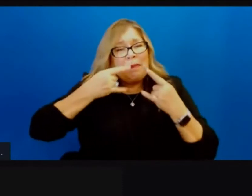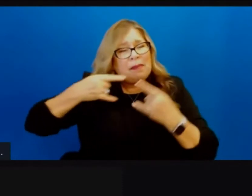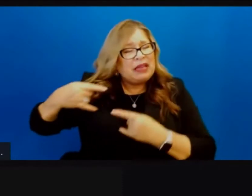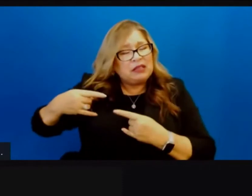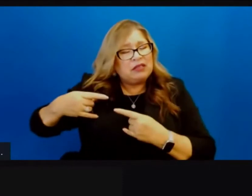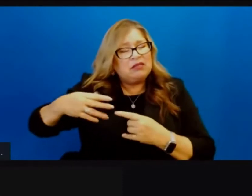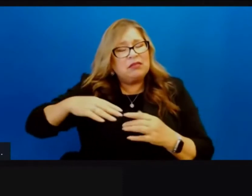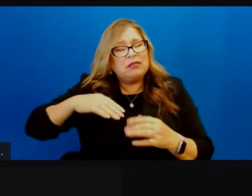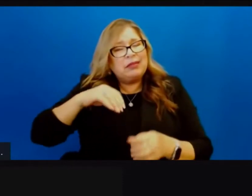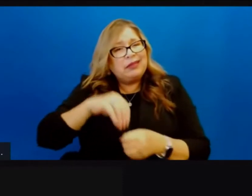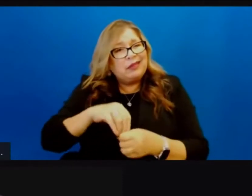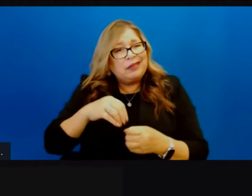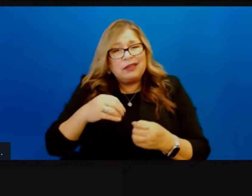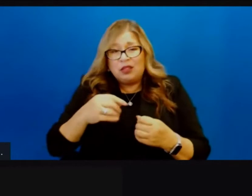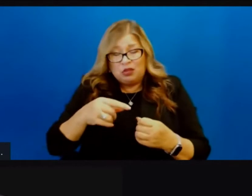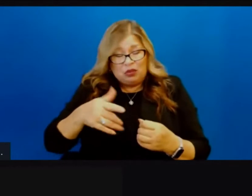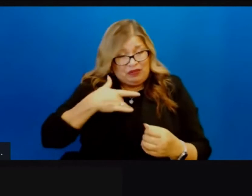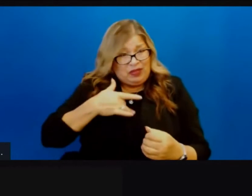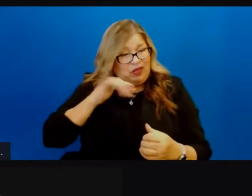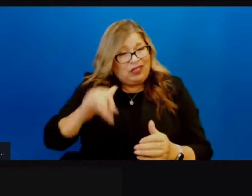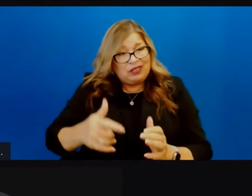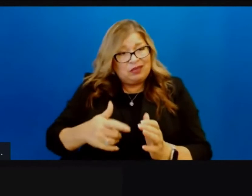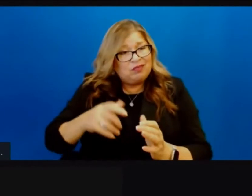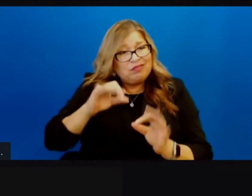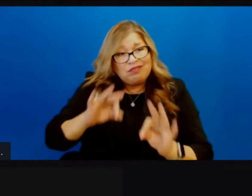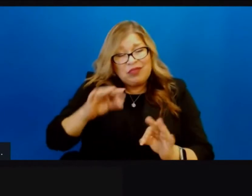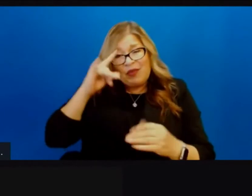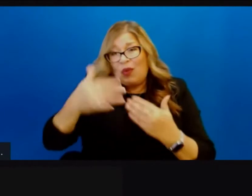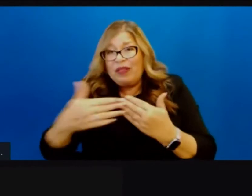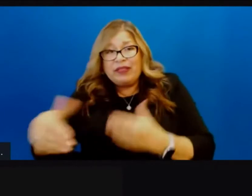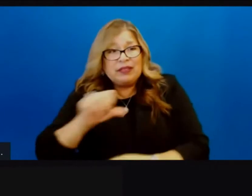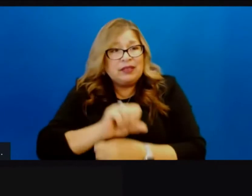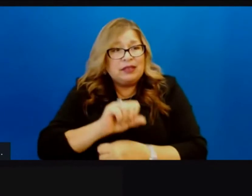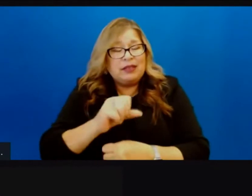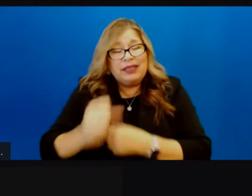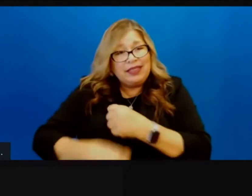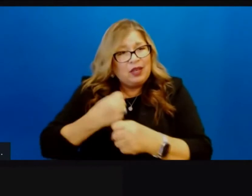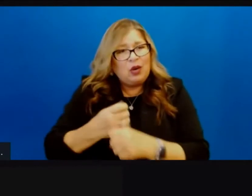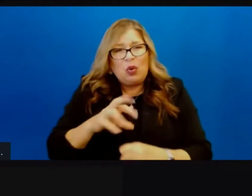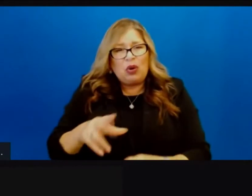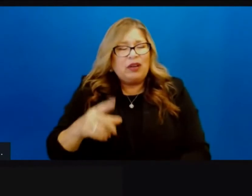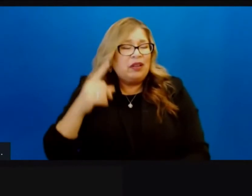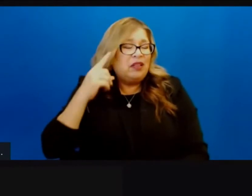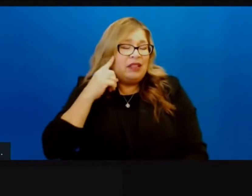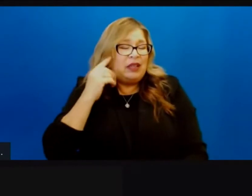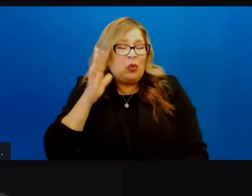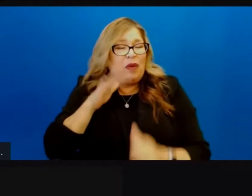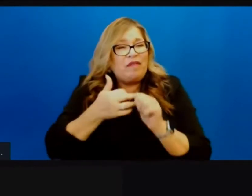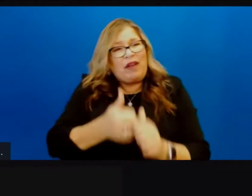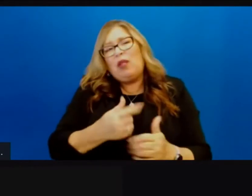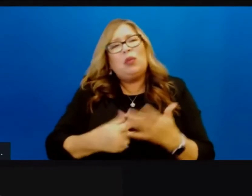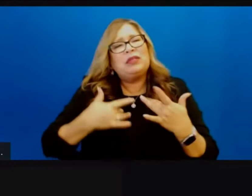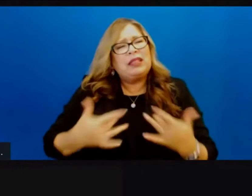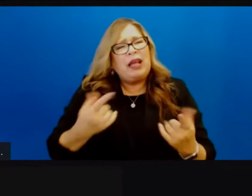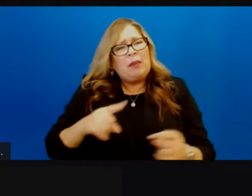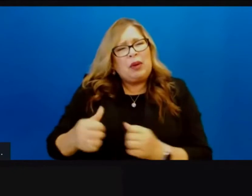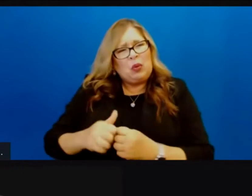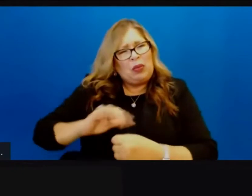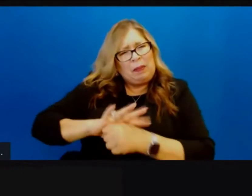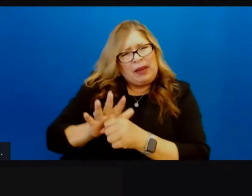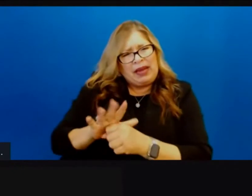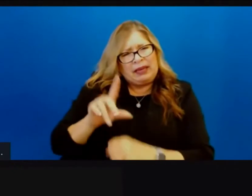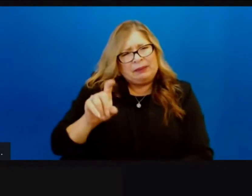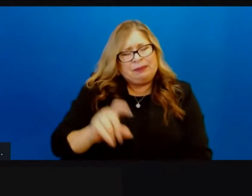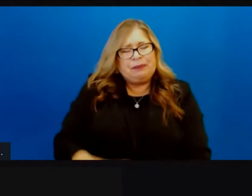later this academic year? Or do you think that's more unlikely given the trends of the pandemic? And then finally, your